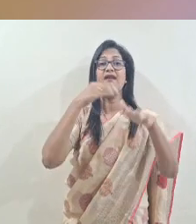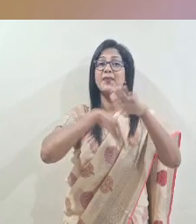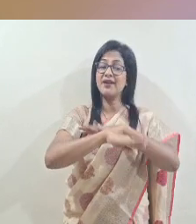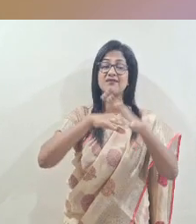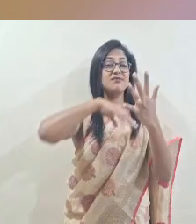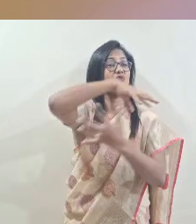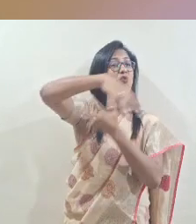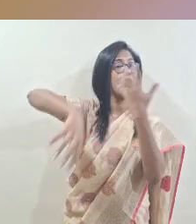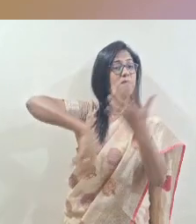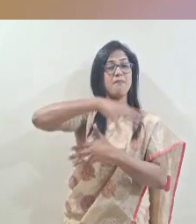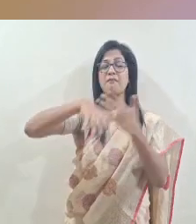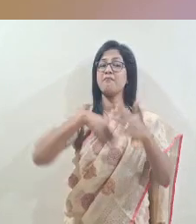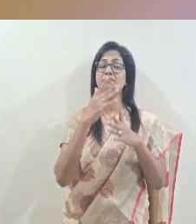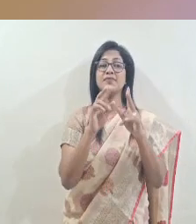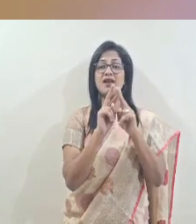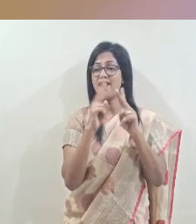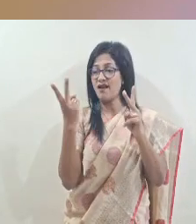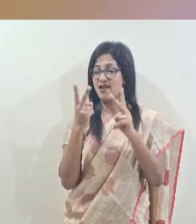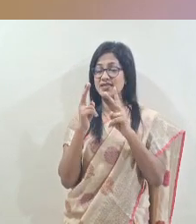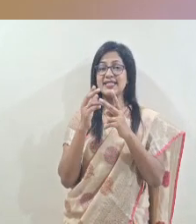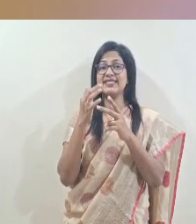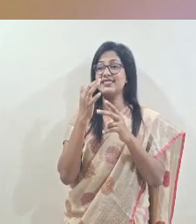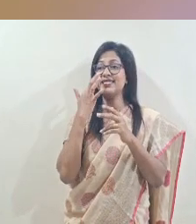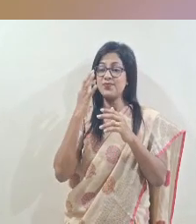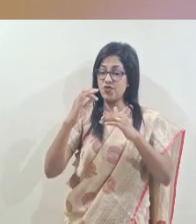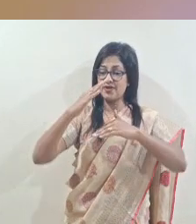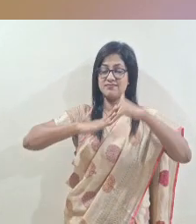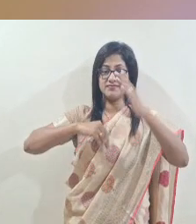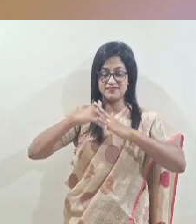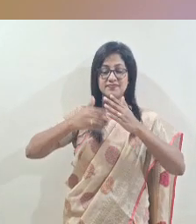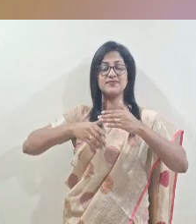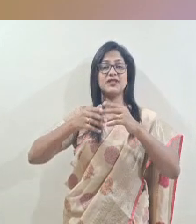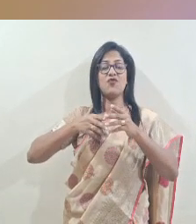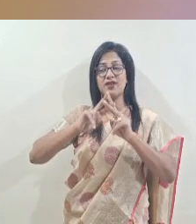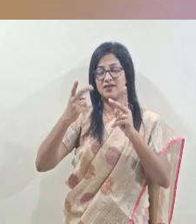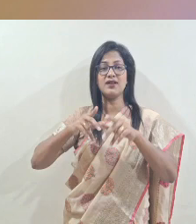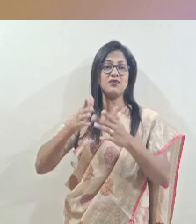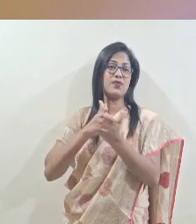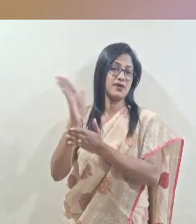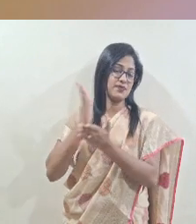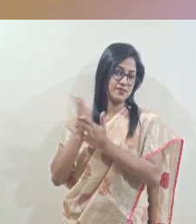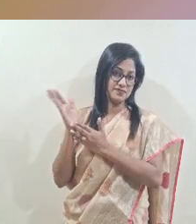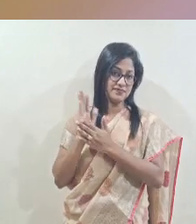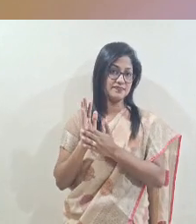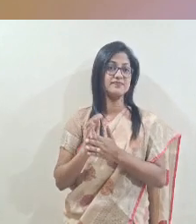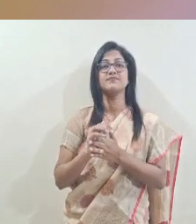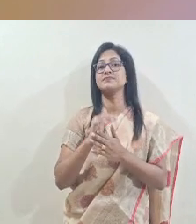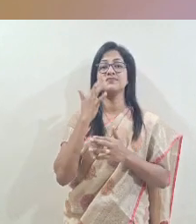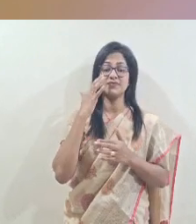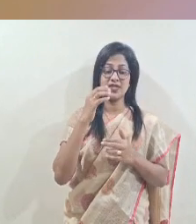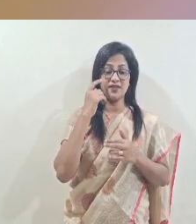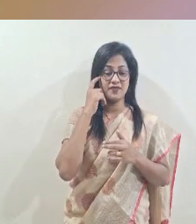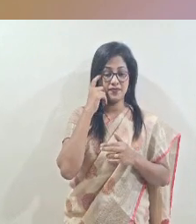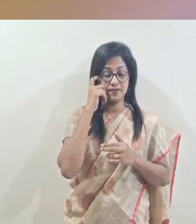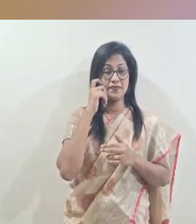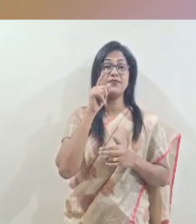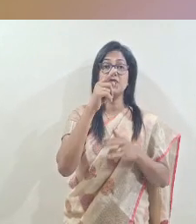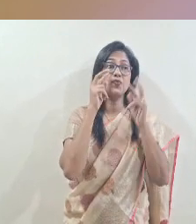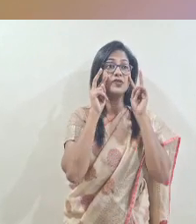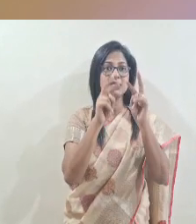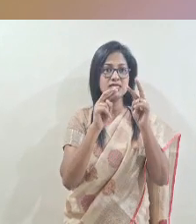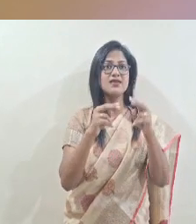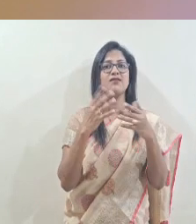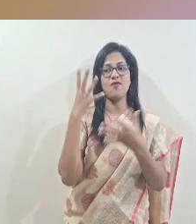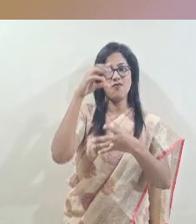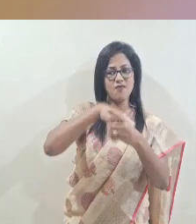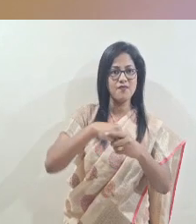complexities involved with other critical infrastructure or other lifelines. So you can also study the complex, we can also